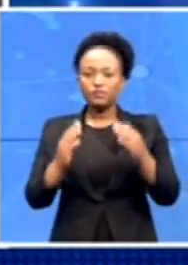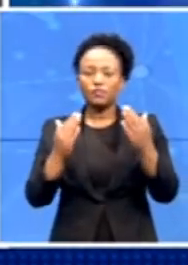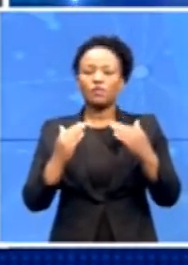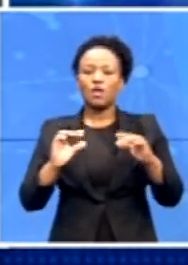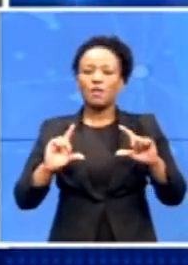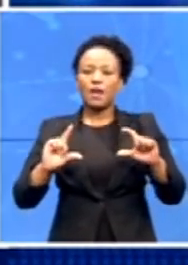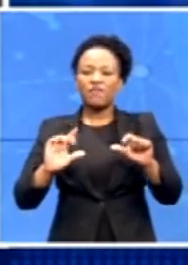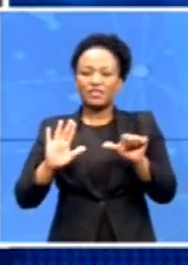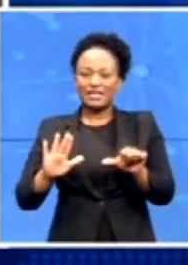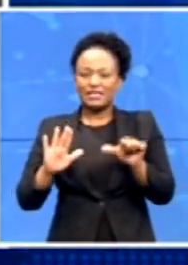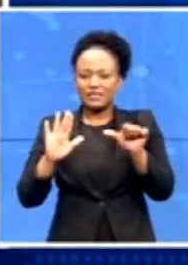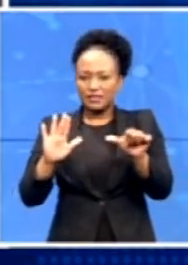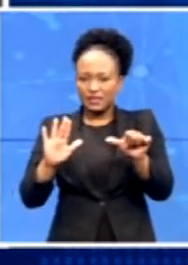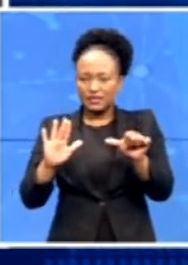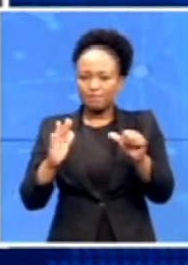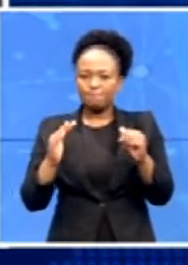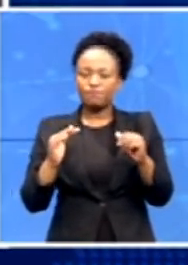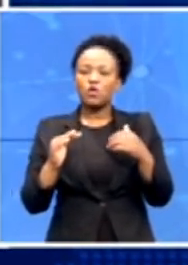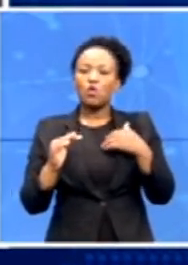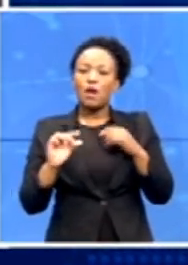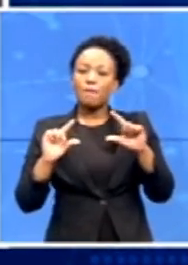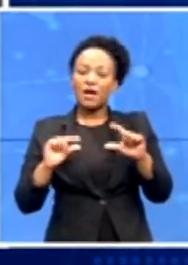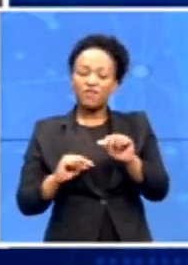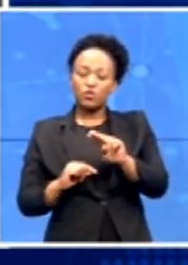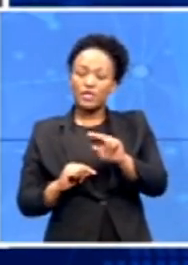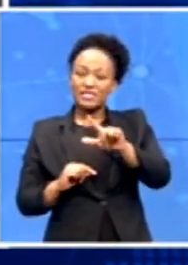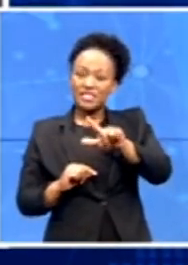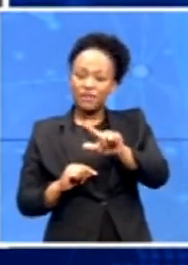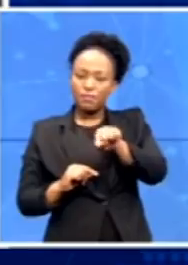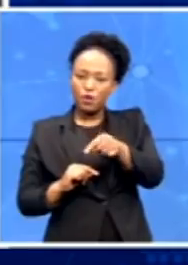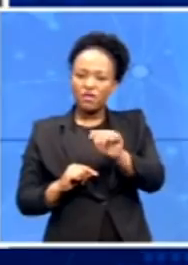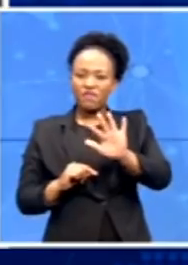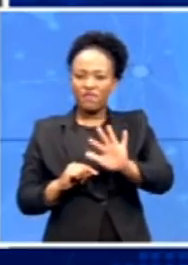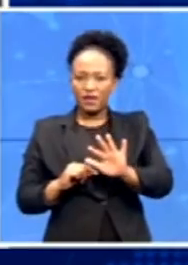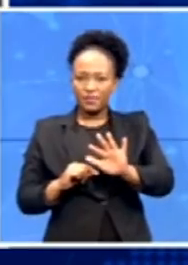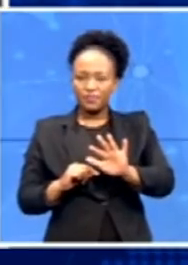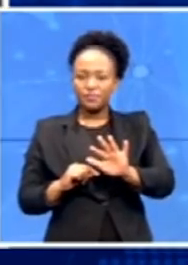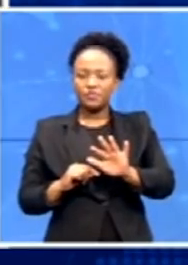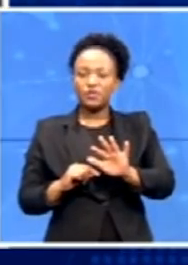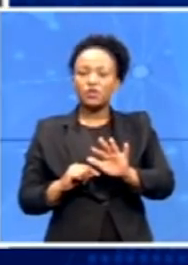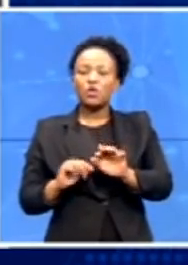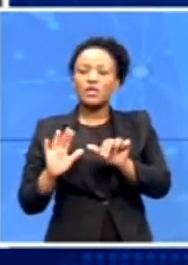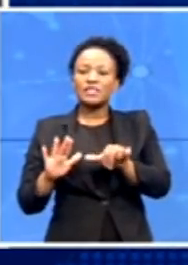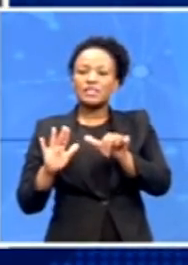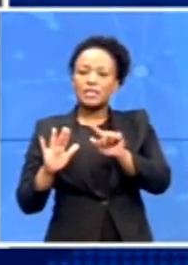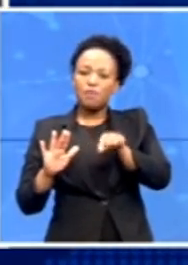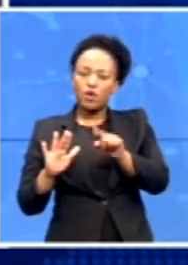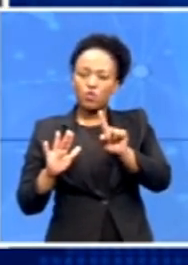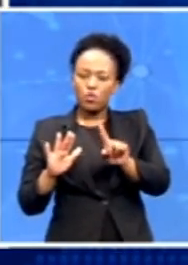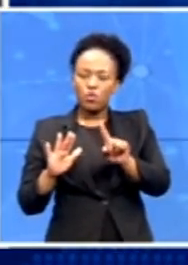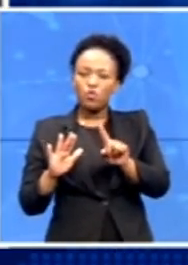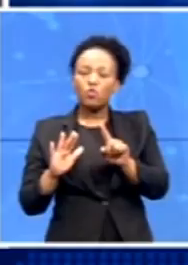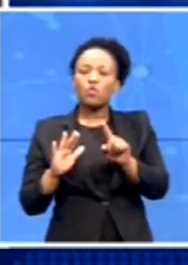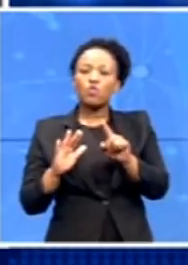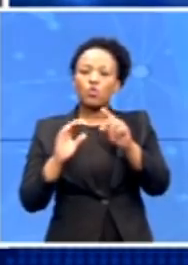paragraphs 27.5 thereof, subparagraph 16.1, the third sentence contained in line 2 of this paragraph